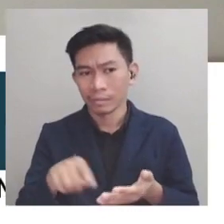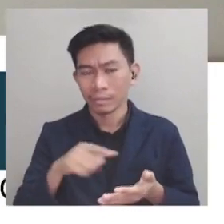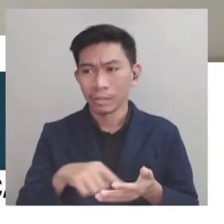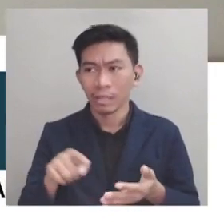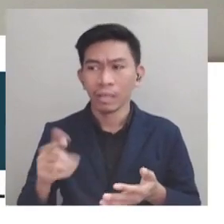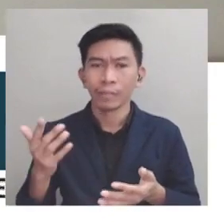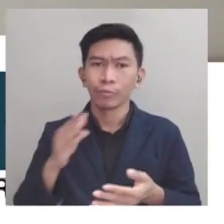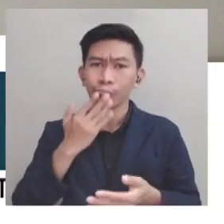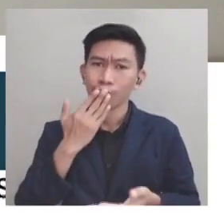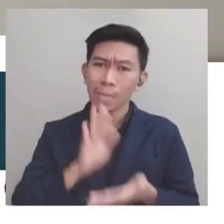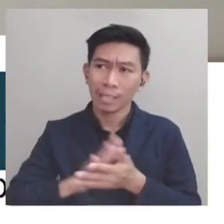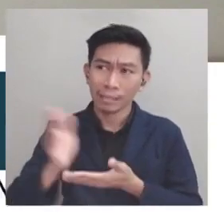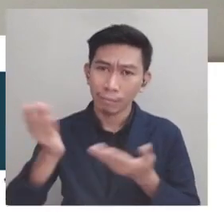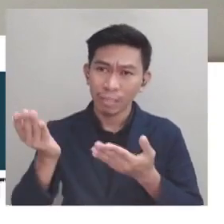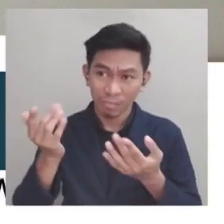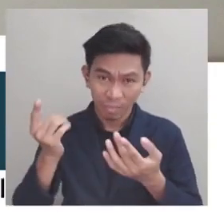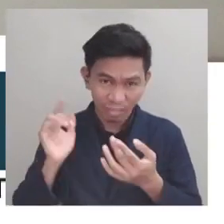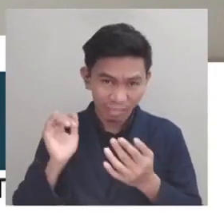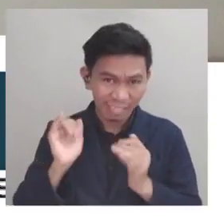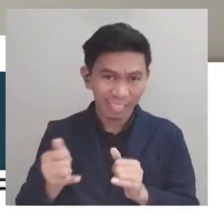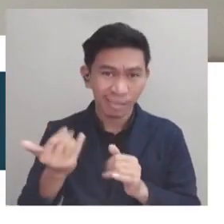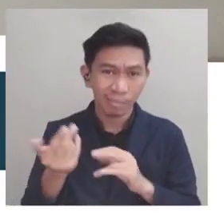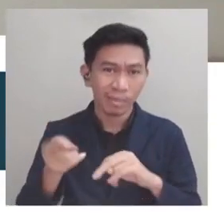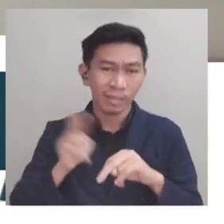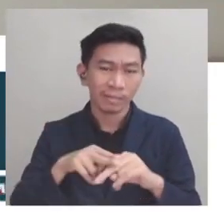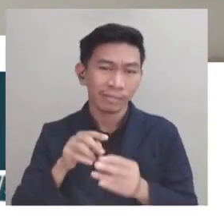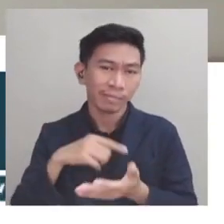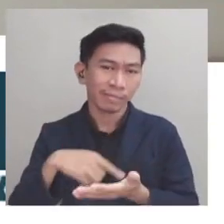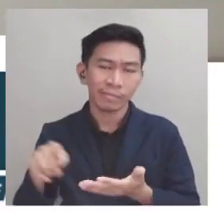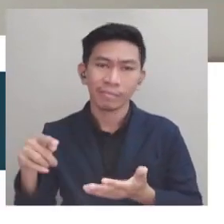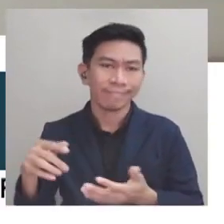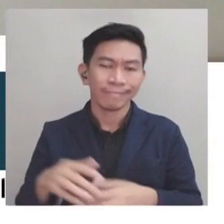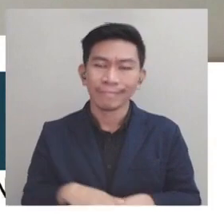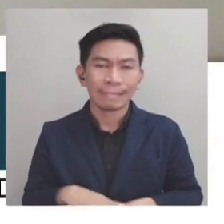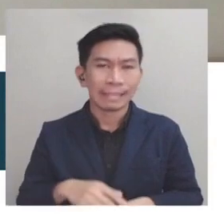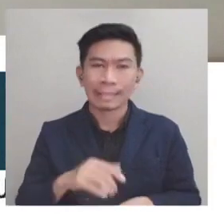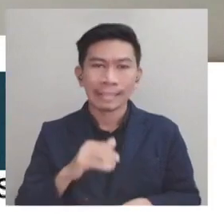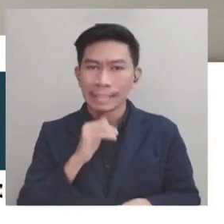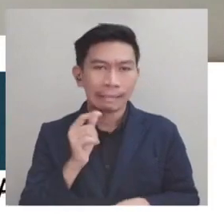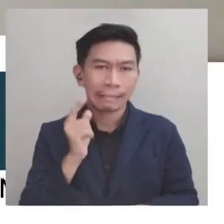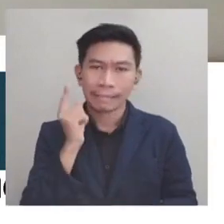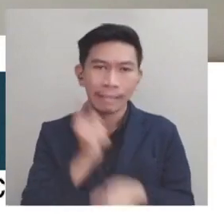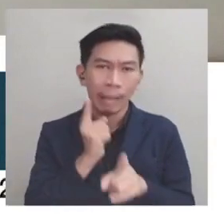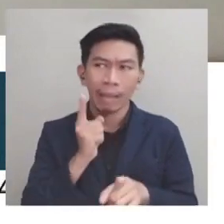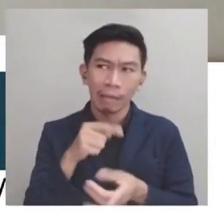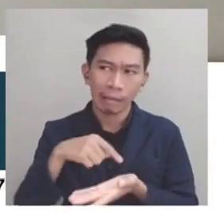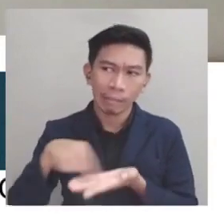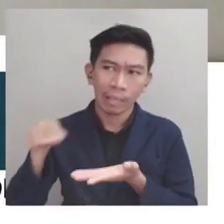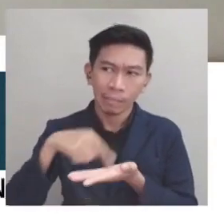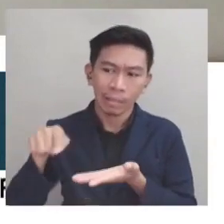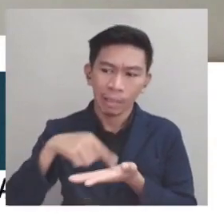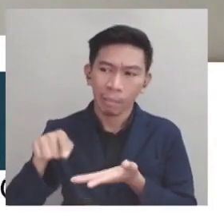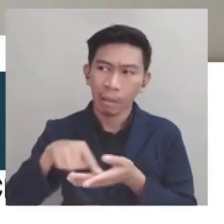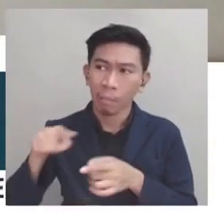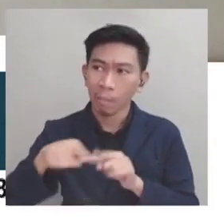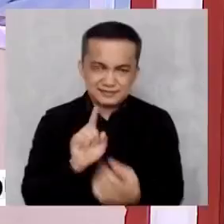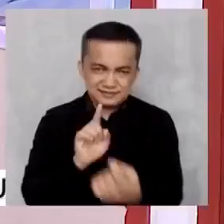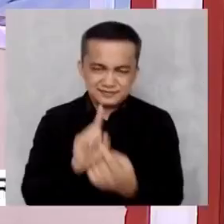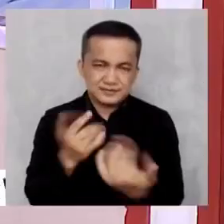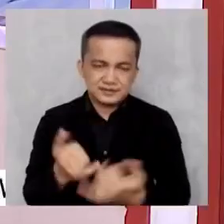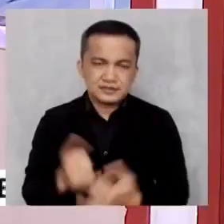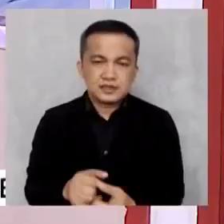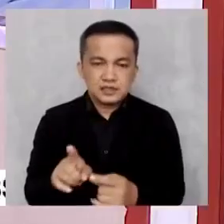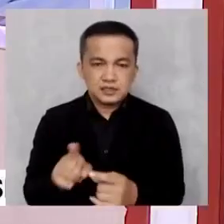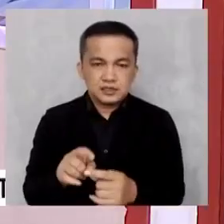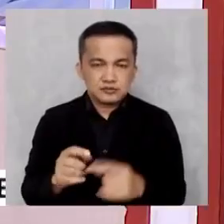nag-increase ng toll. Uh-oh. So hindi commensurate ito yung binabayad ng mga tao doon sa servisyo yung binibigay nila.